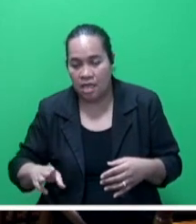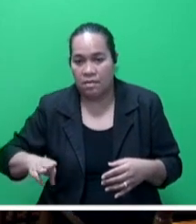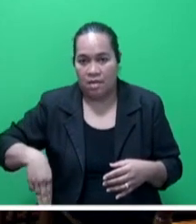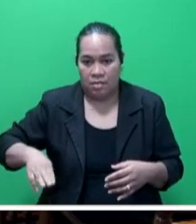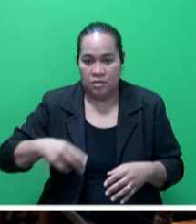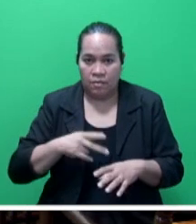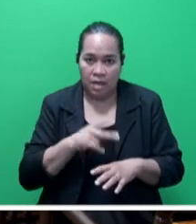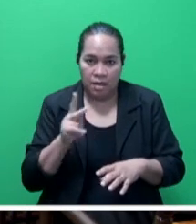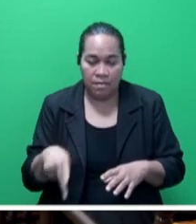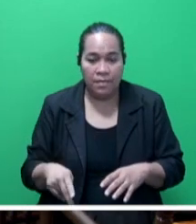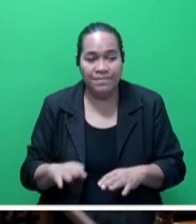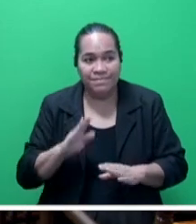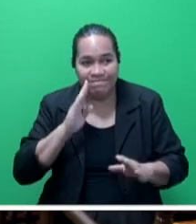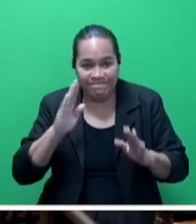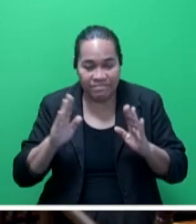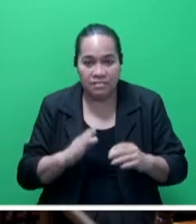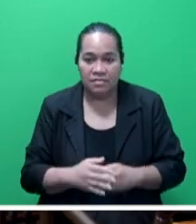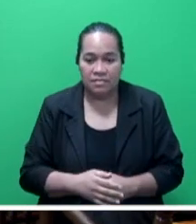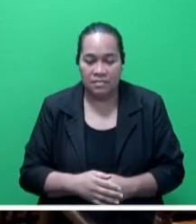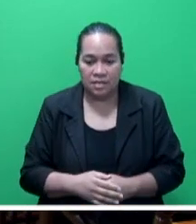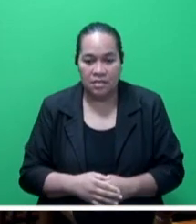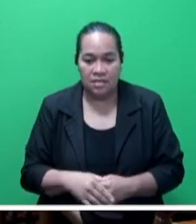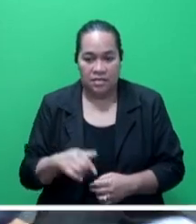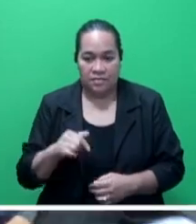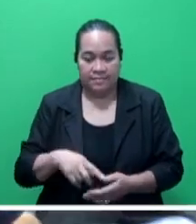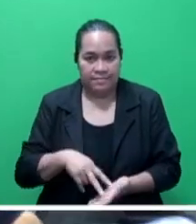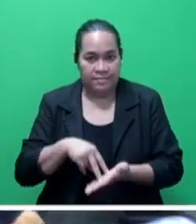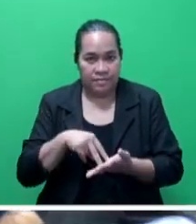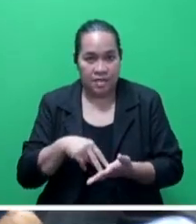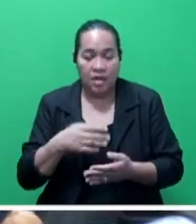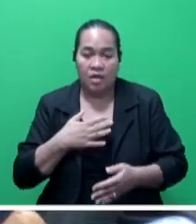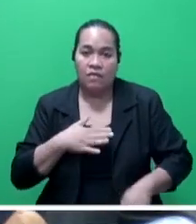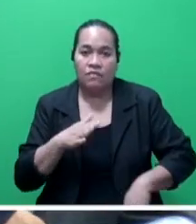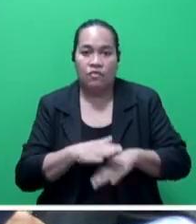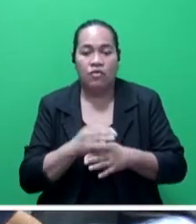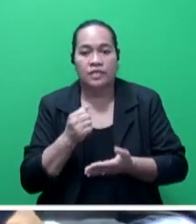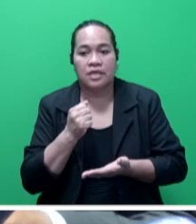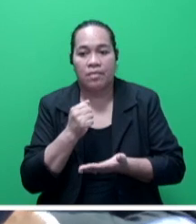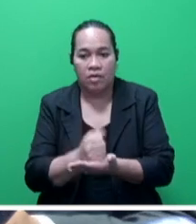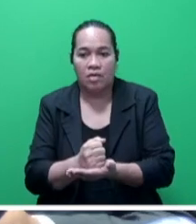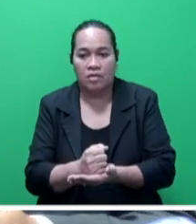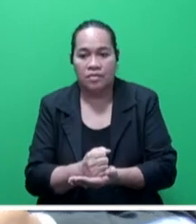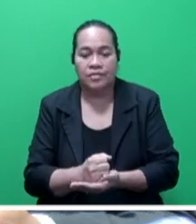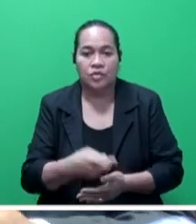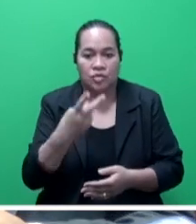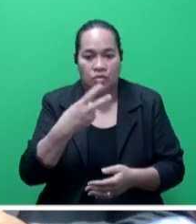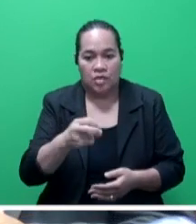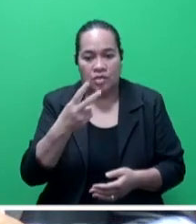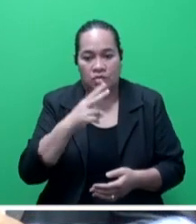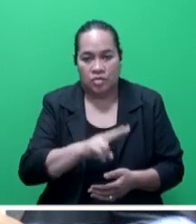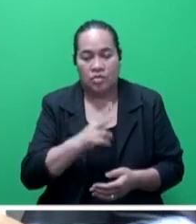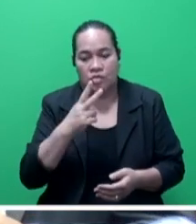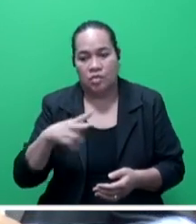Benak. Mr. Speaker, sir, I rise today in this August Parliament to lend my full support to the